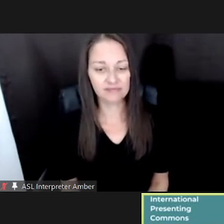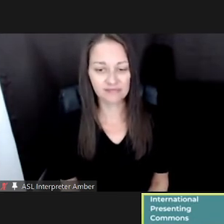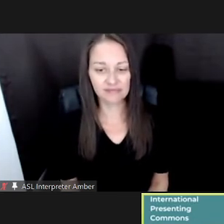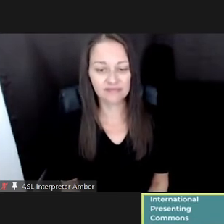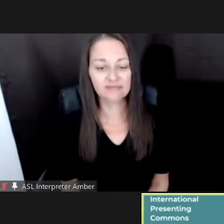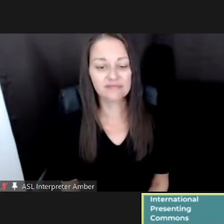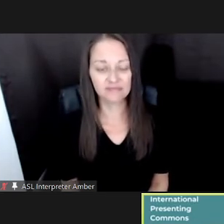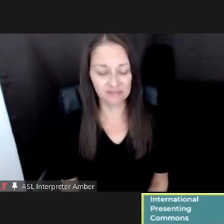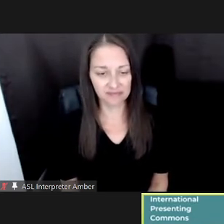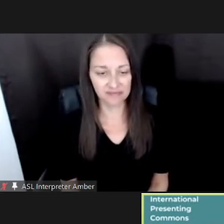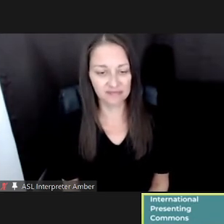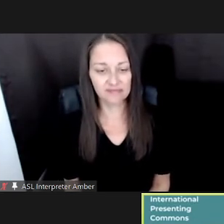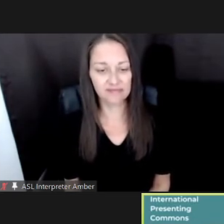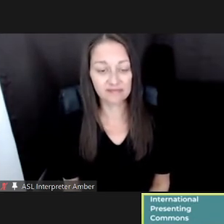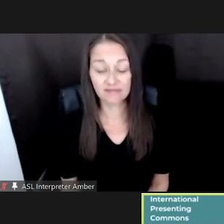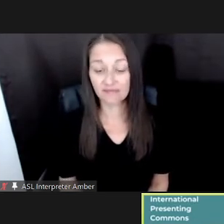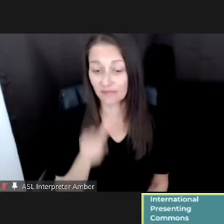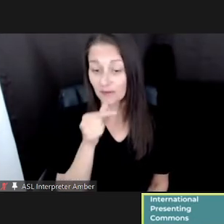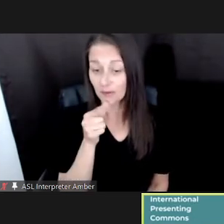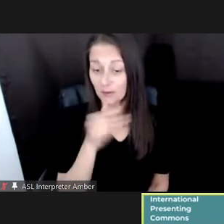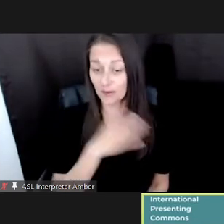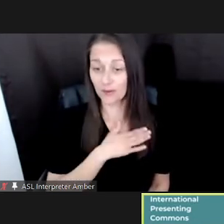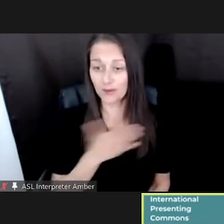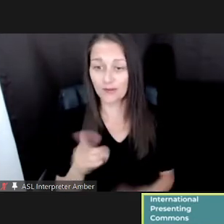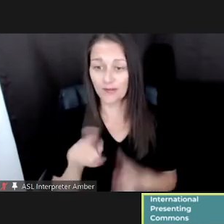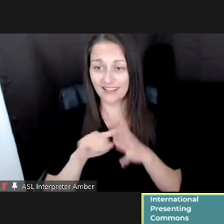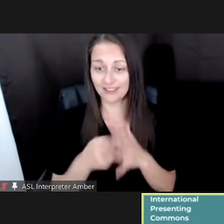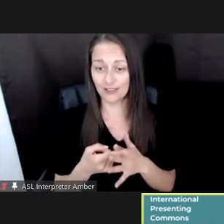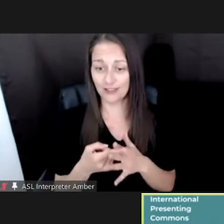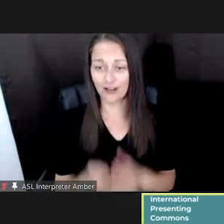All right. Who would like to start first?